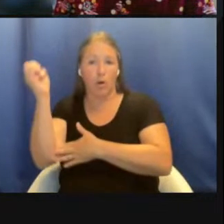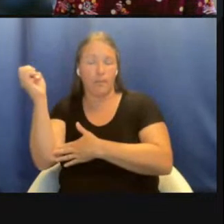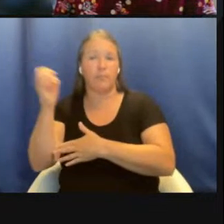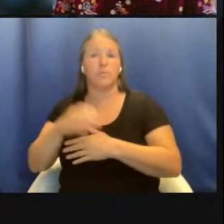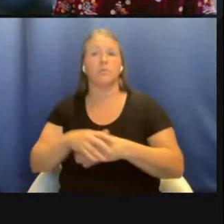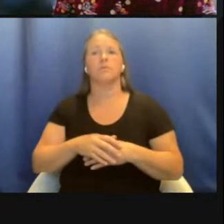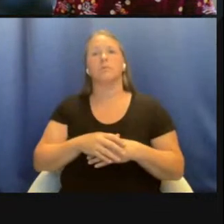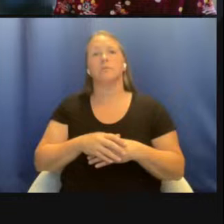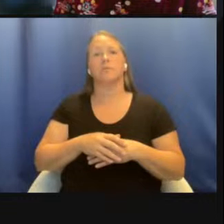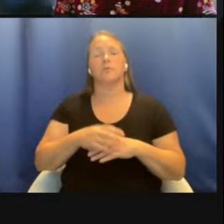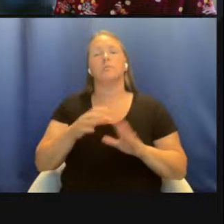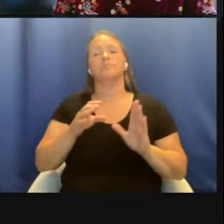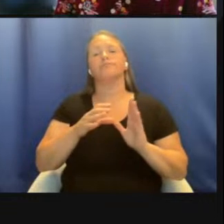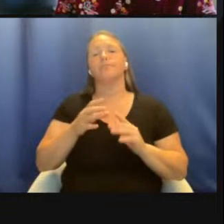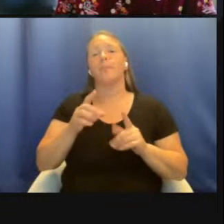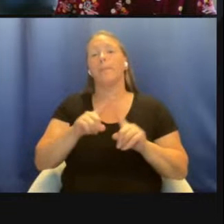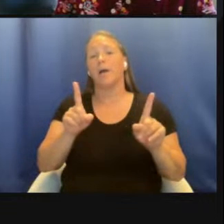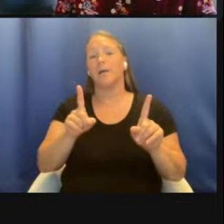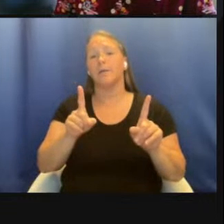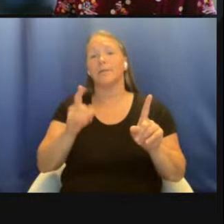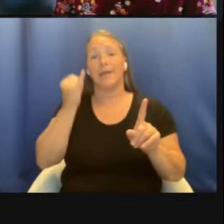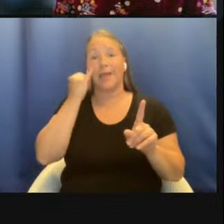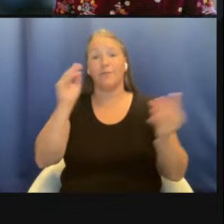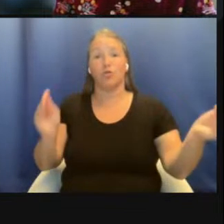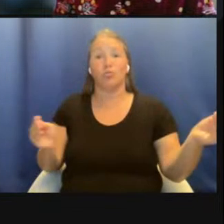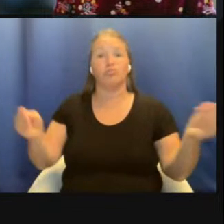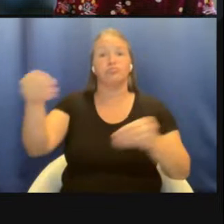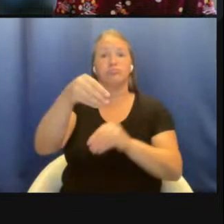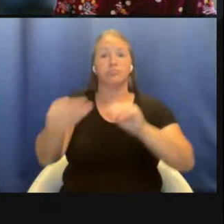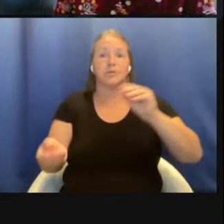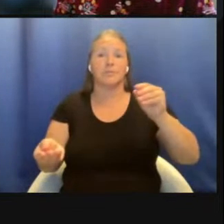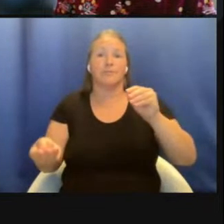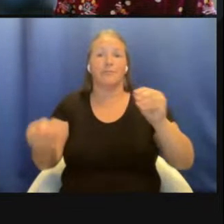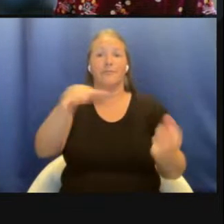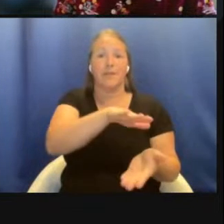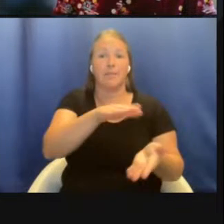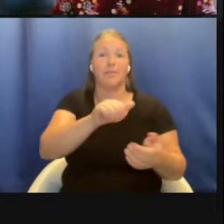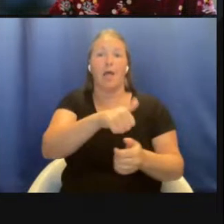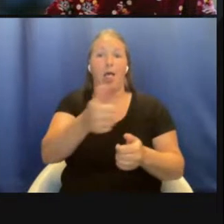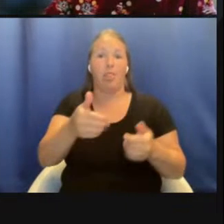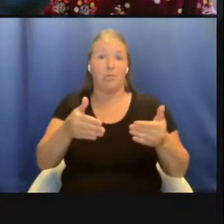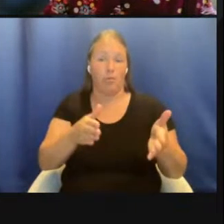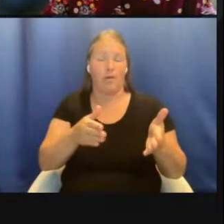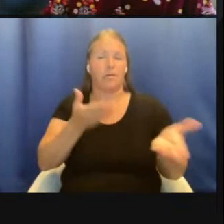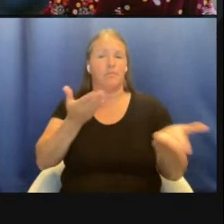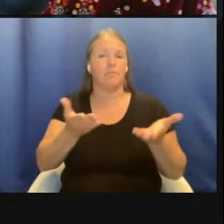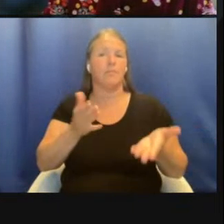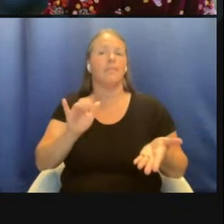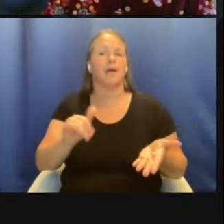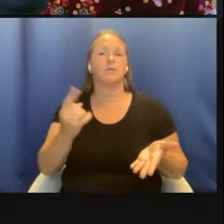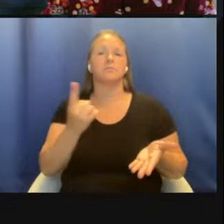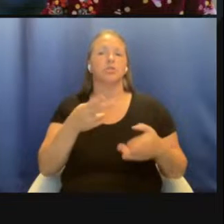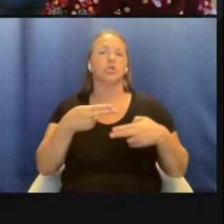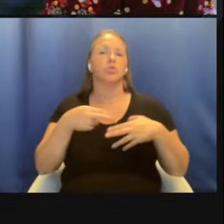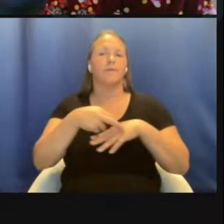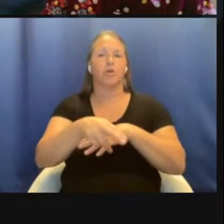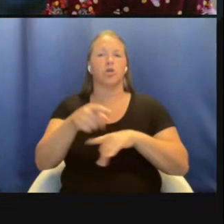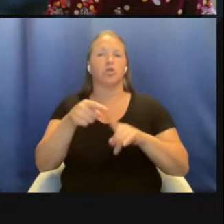But flipped the other direction, this is what she may have referred to as the skeleton of